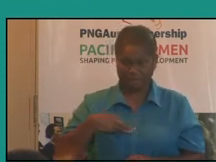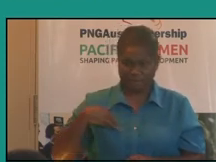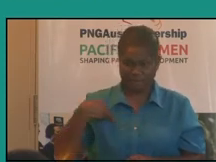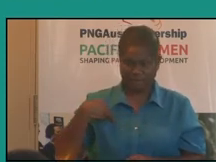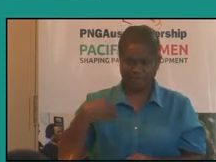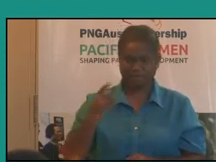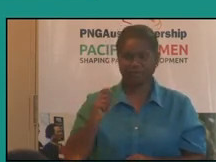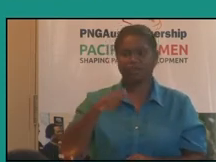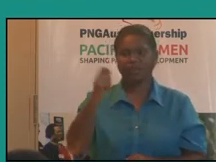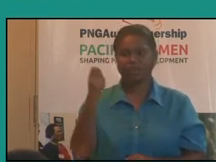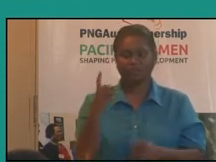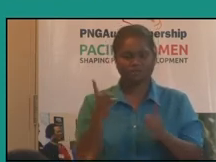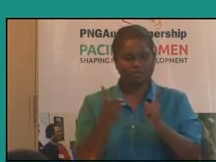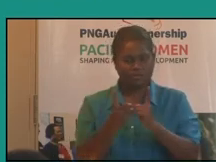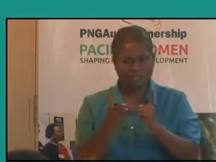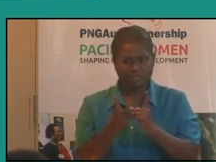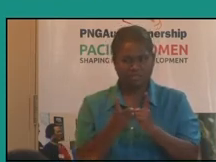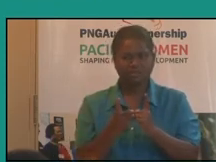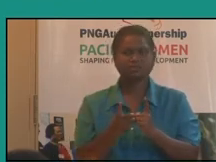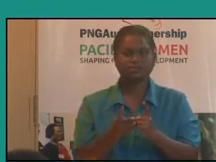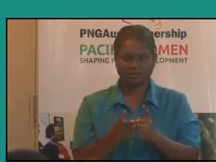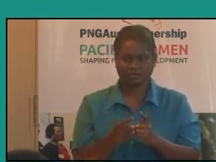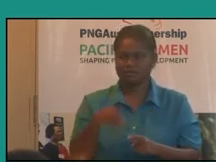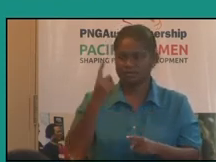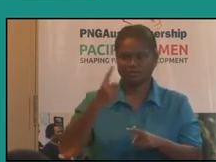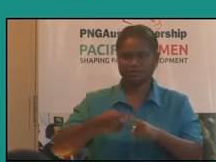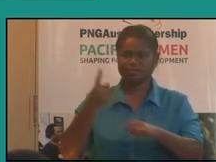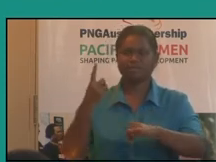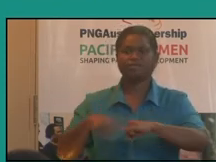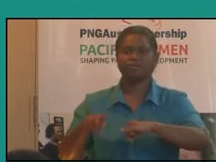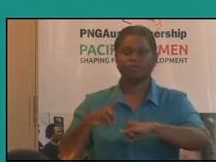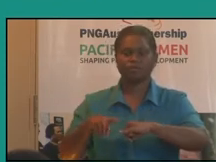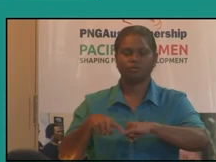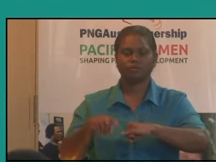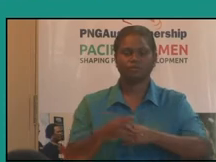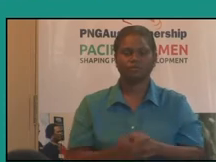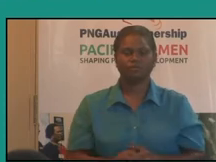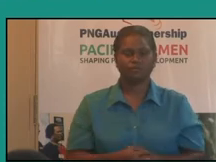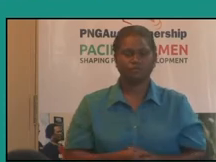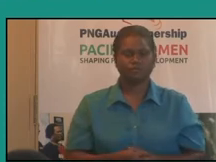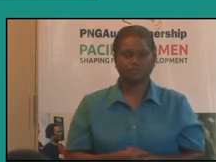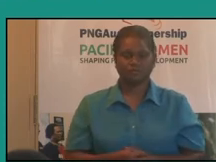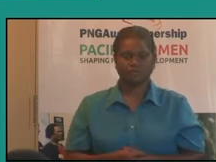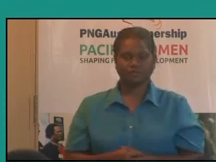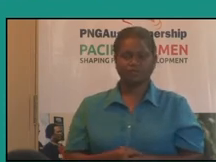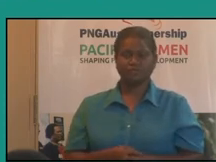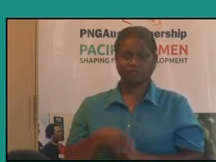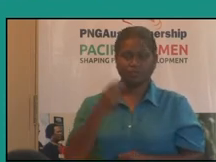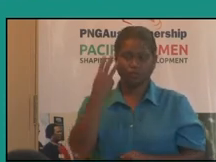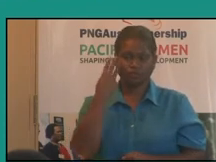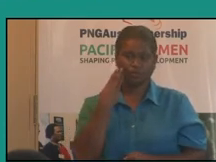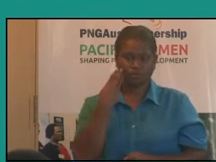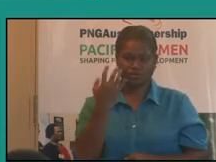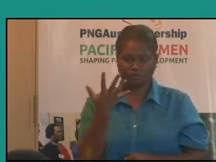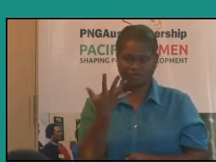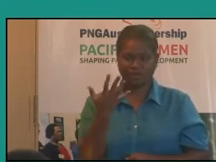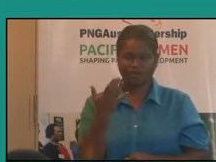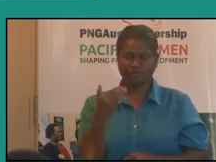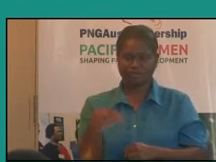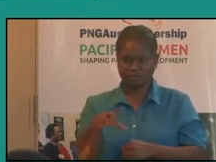it in the next meeting and then we can quickly take a vote. Now, we have, when you look at the constitutional framework,